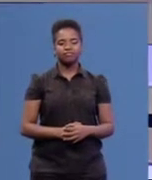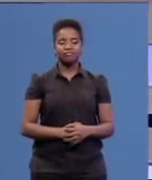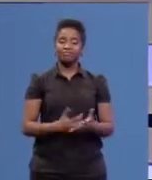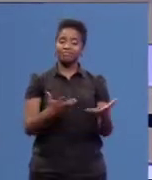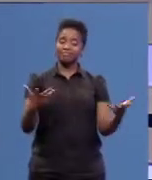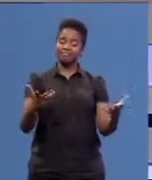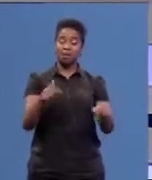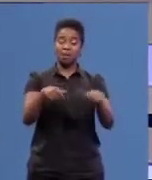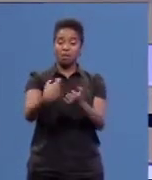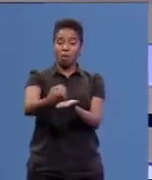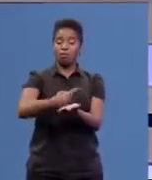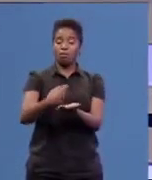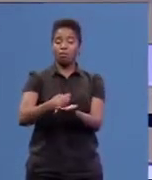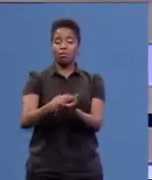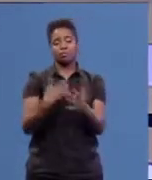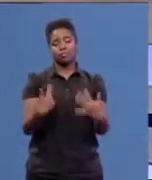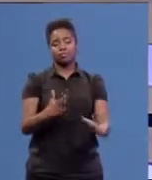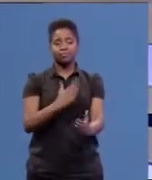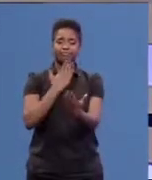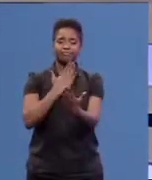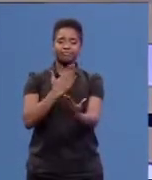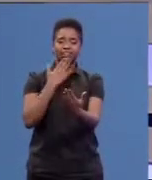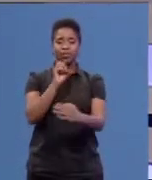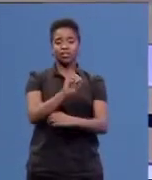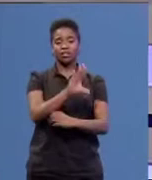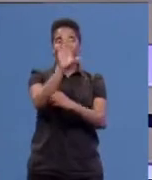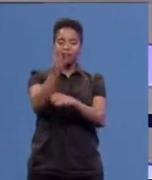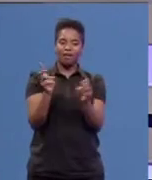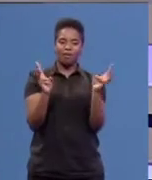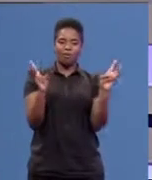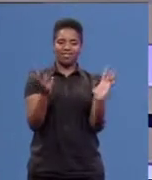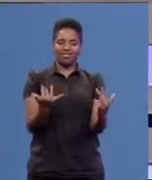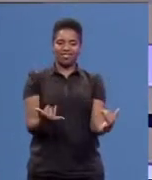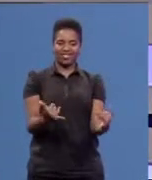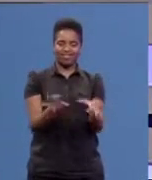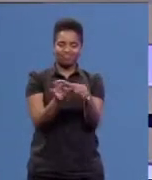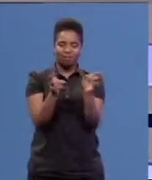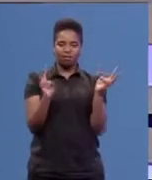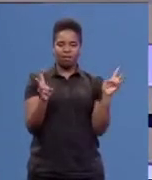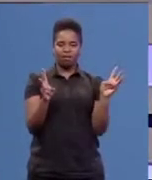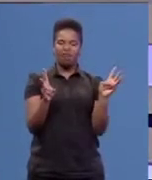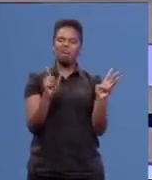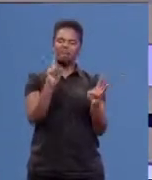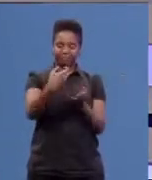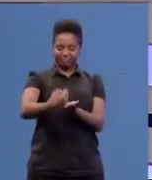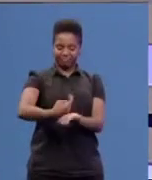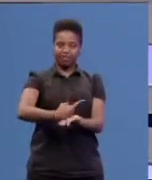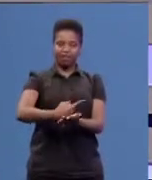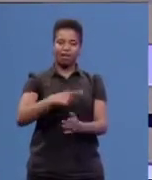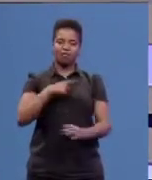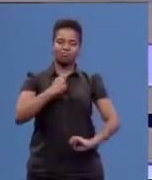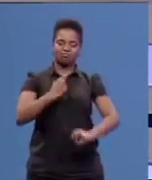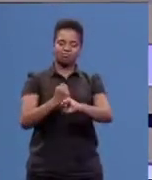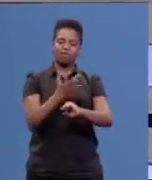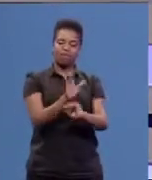Well, lots of messages are coming through, and I thank everyone, every South African that's watching the show right now for giving your message of support to the family,